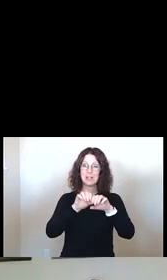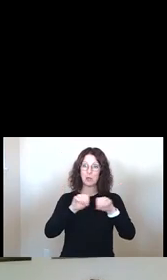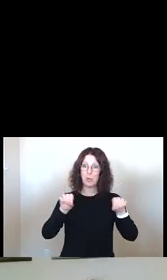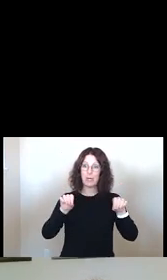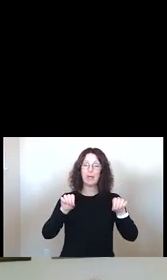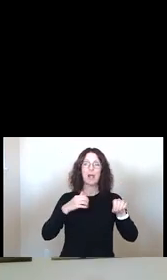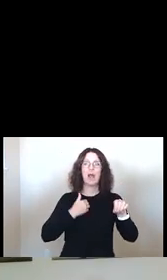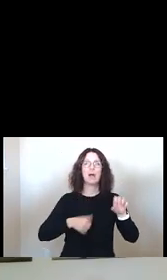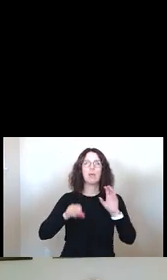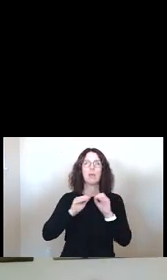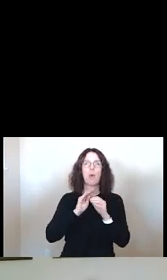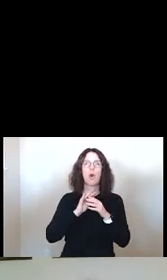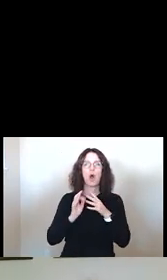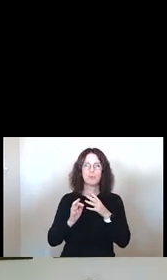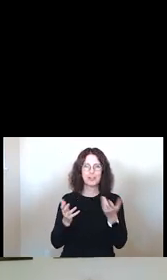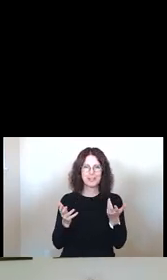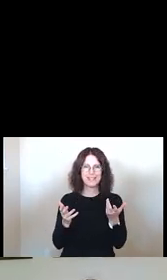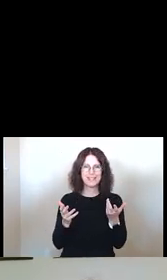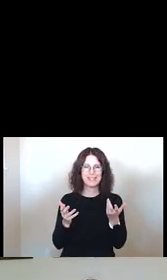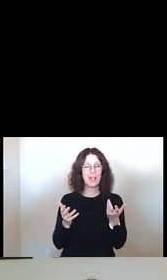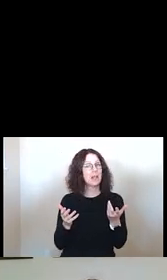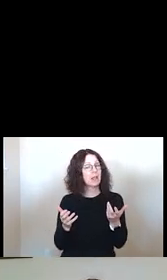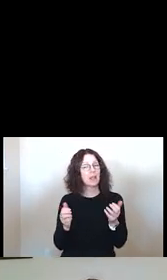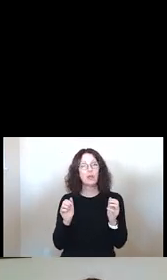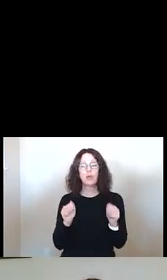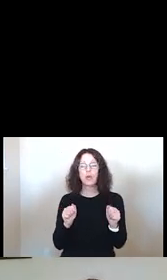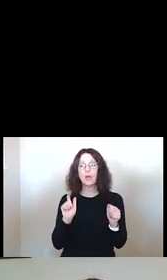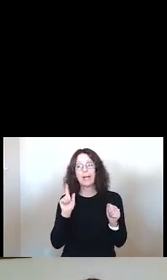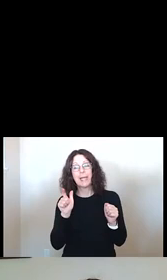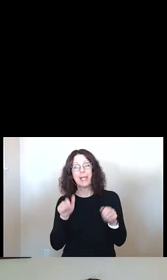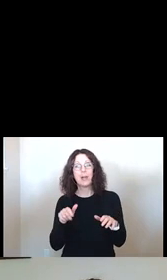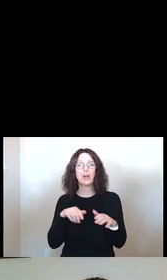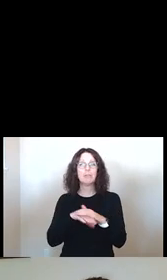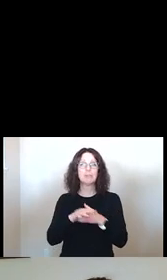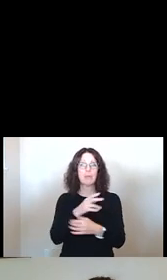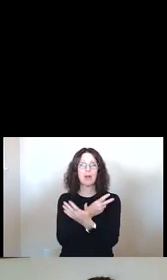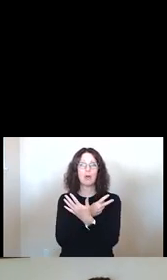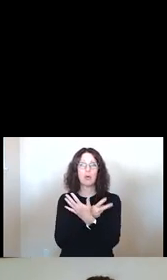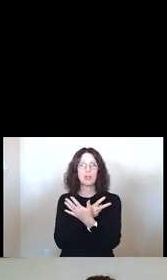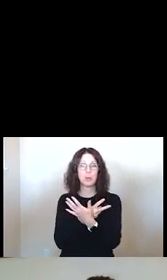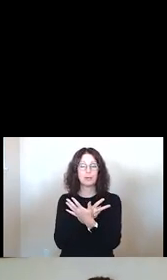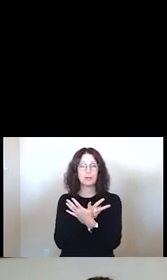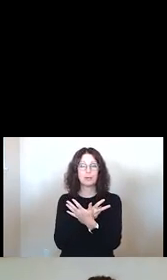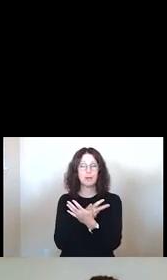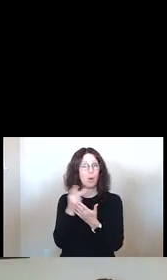the major. It does open the door to graduate studies, but also to other professional